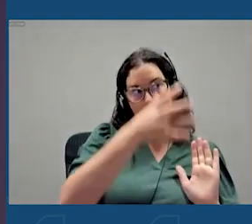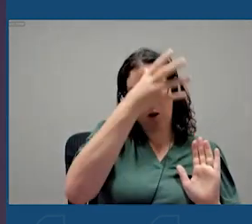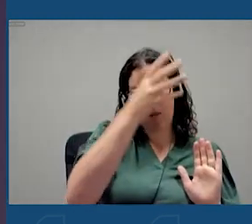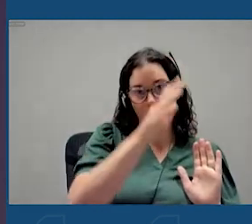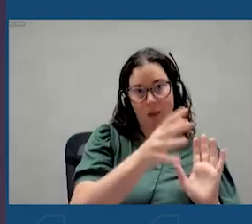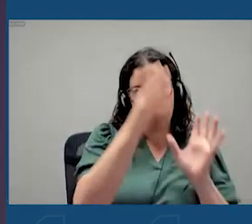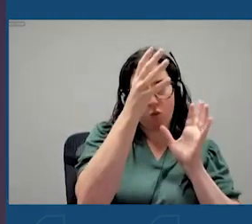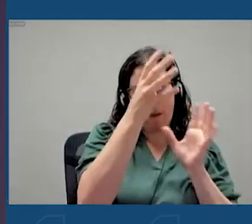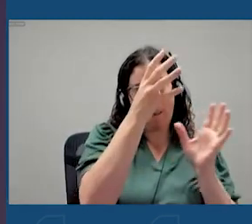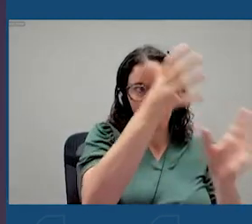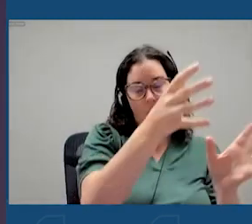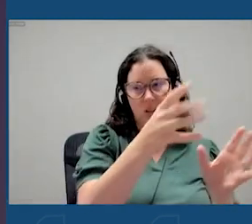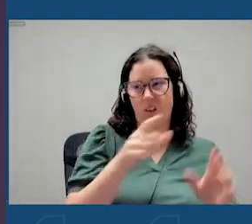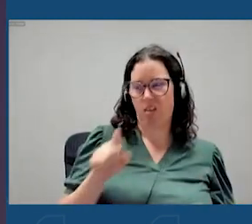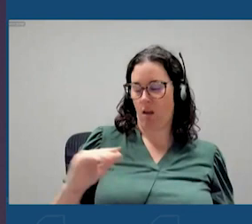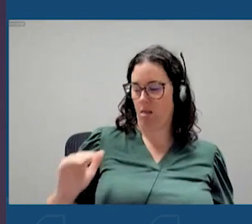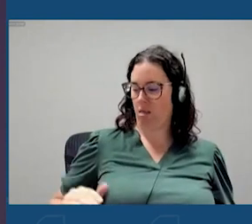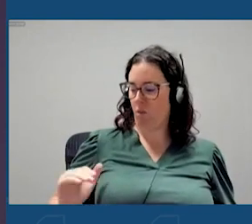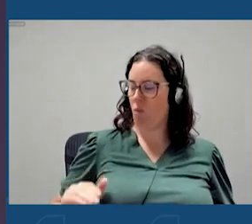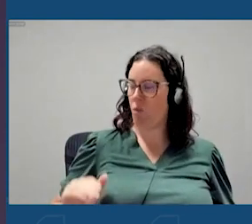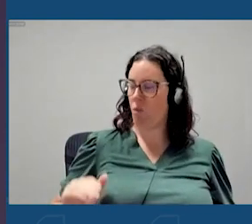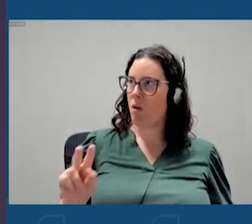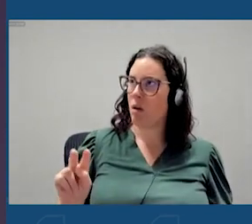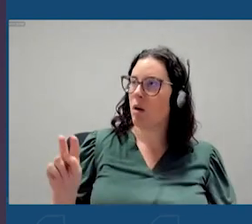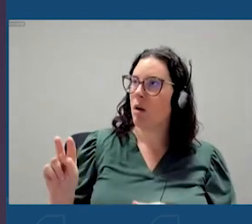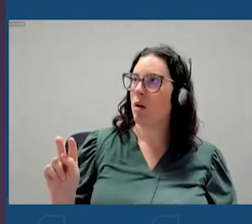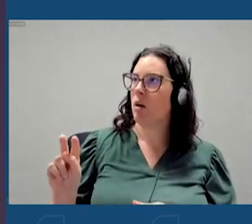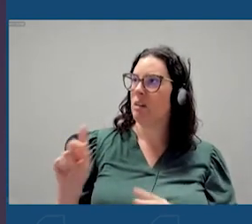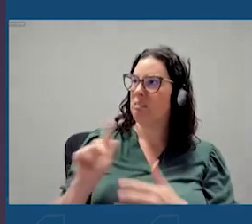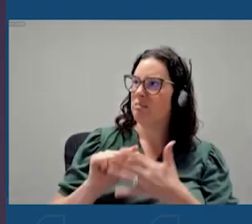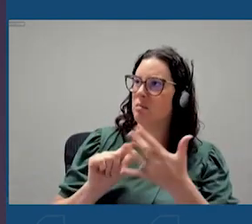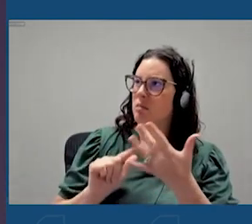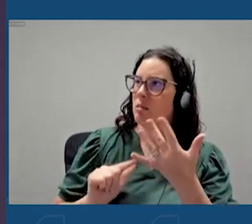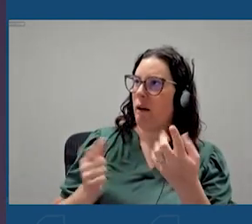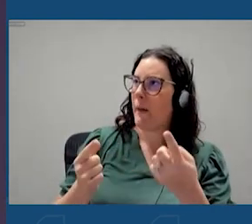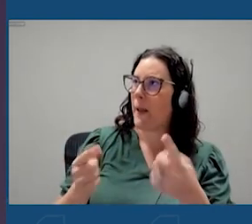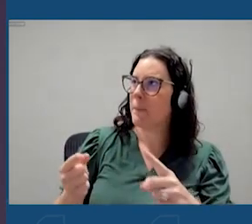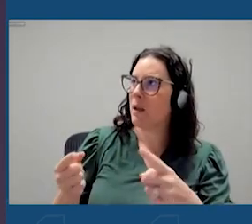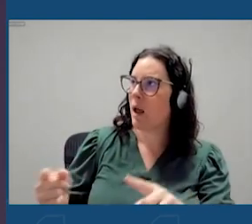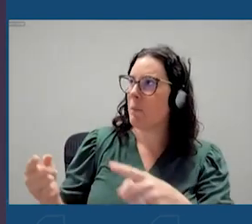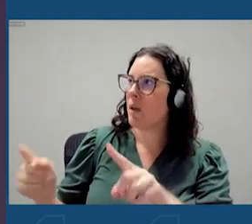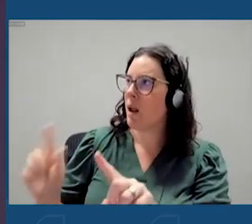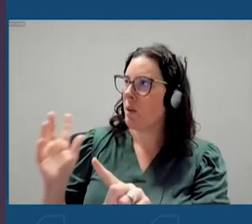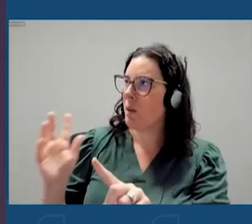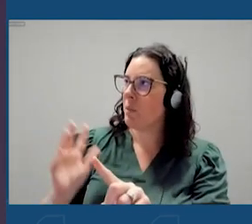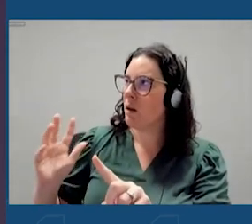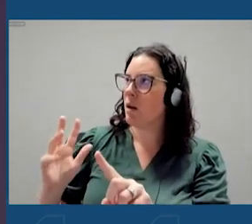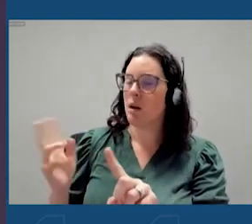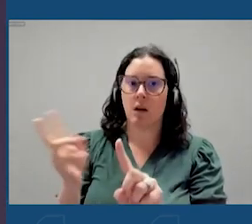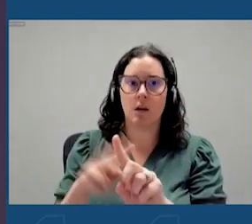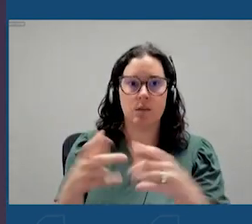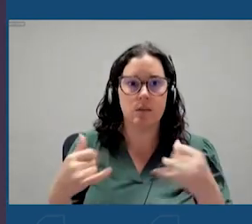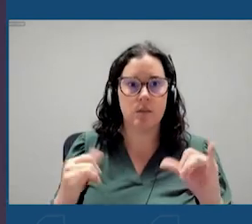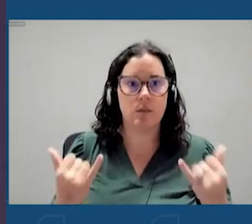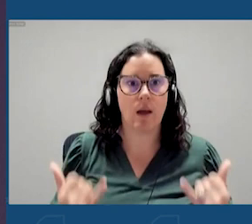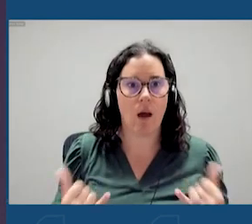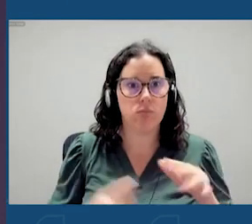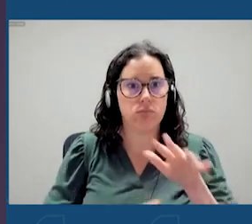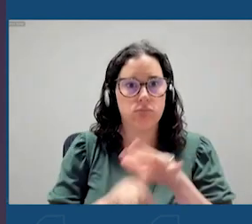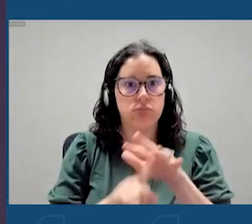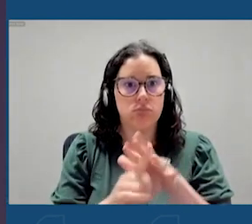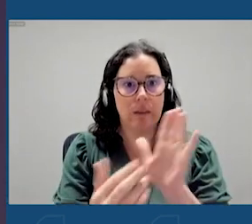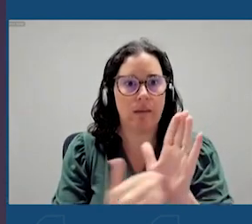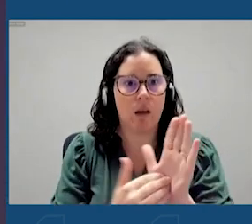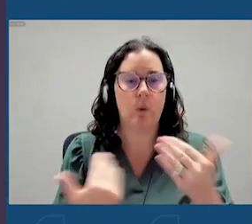as children were happening at that time. So the lessons are there in the past, but the warning signs are here in the